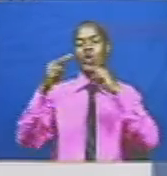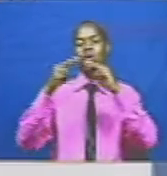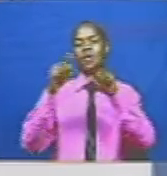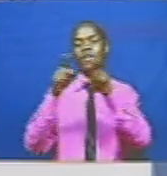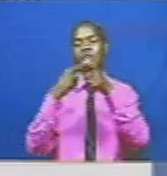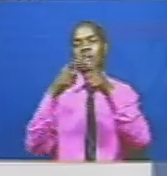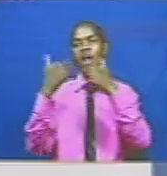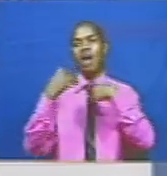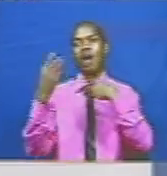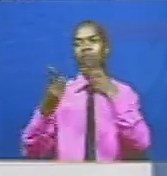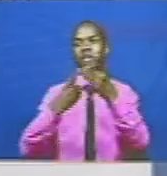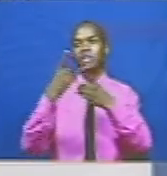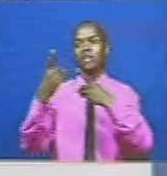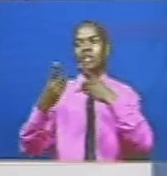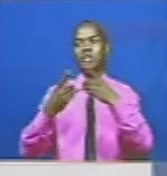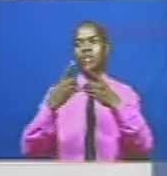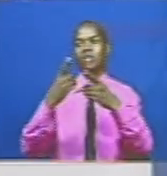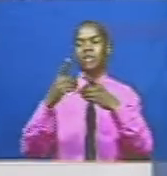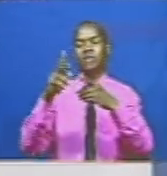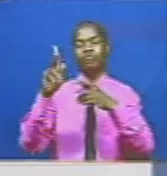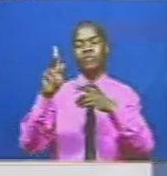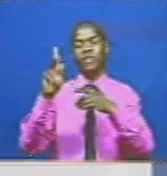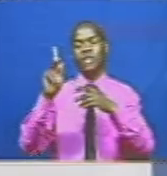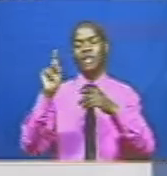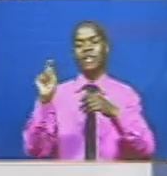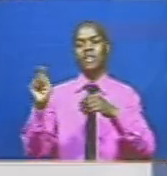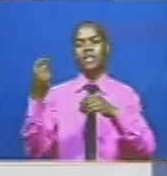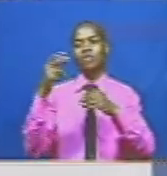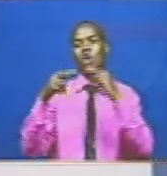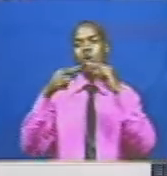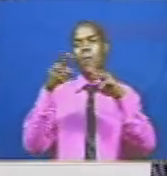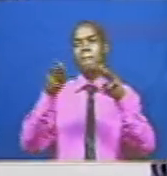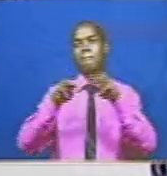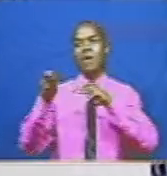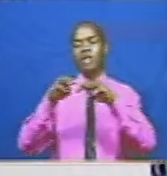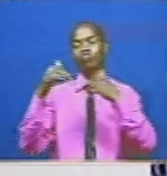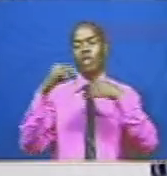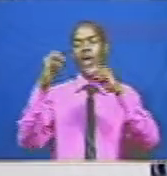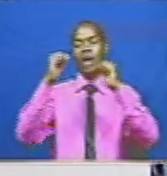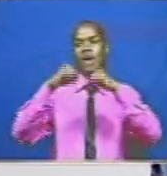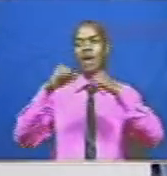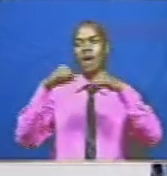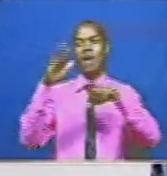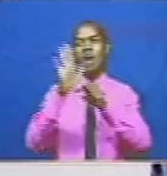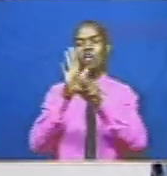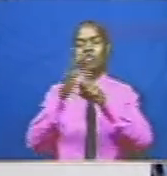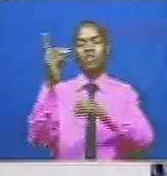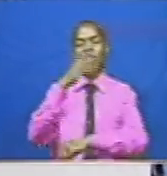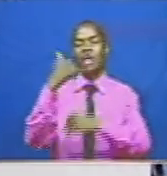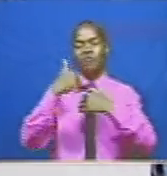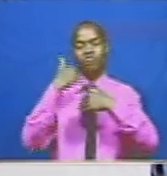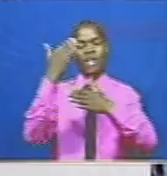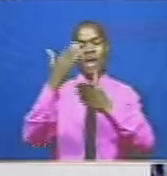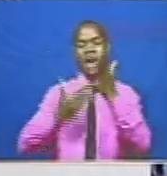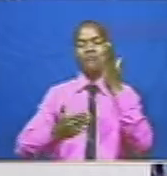Kenya Hotel management and have an agreement on board. For example, most of these deals come on last minute basis.